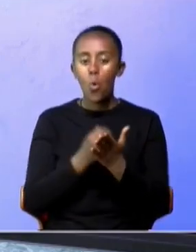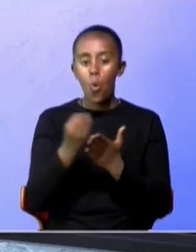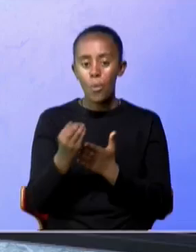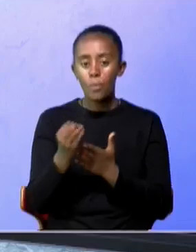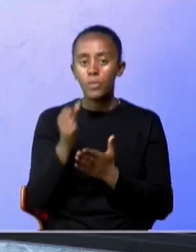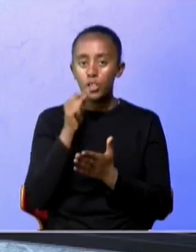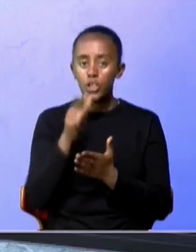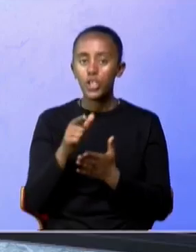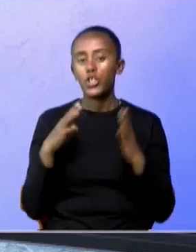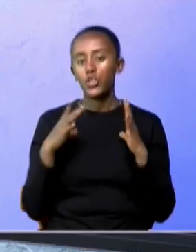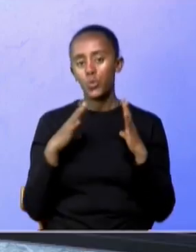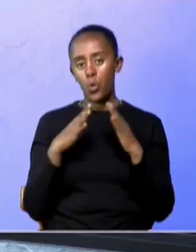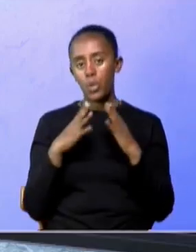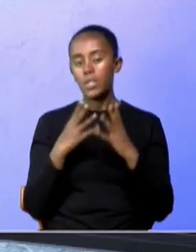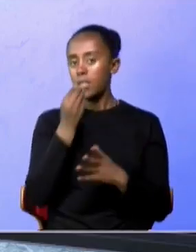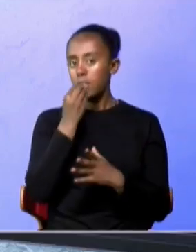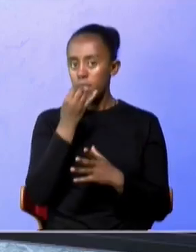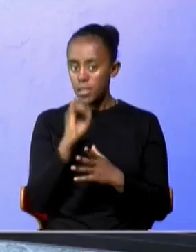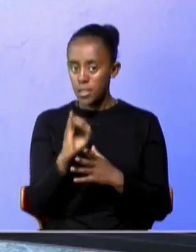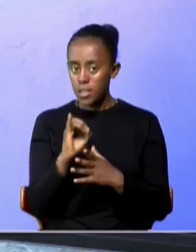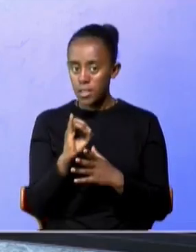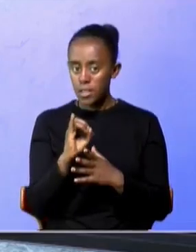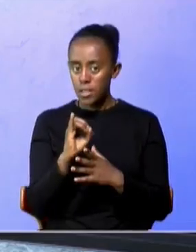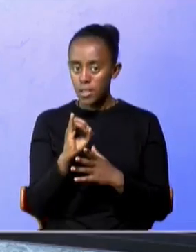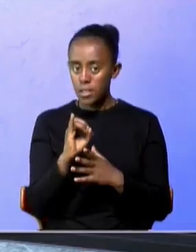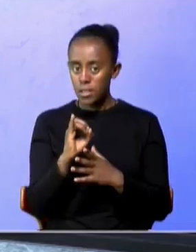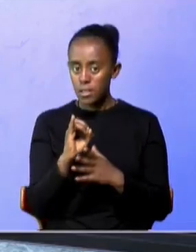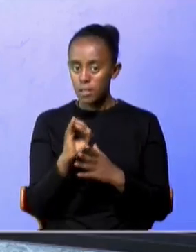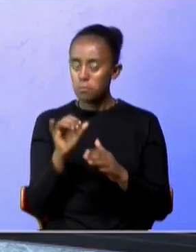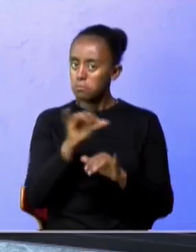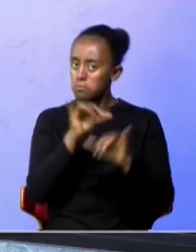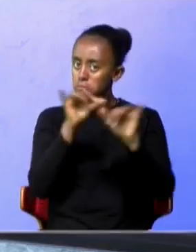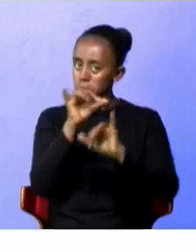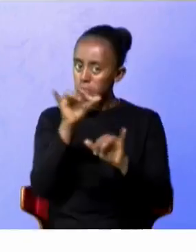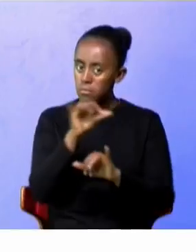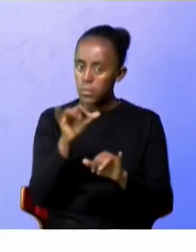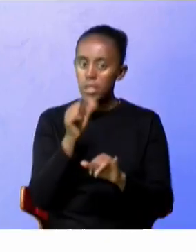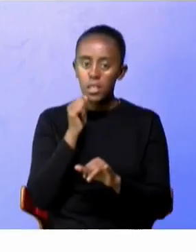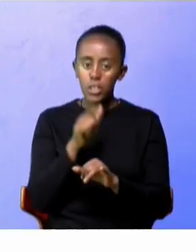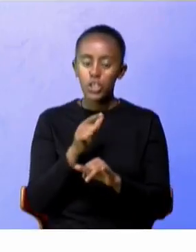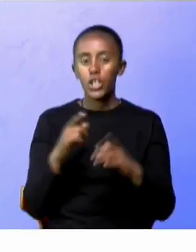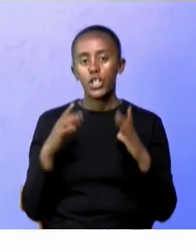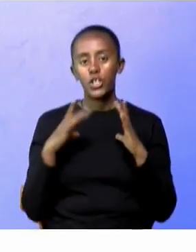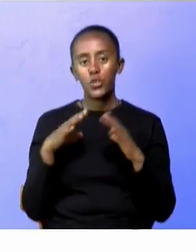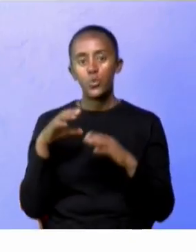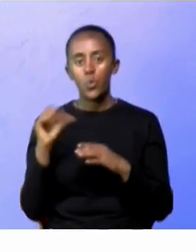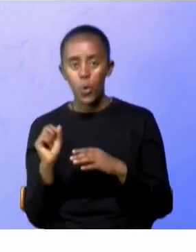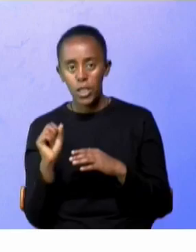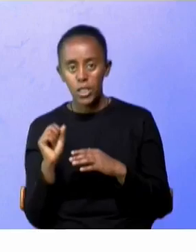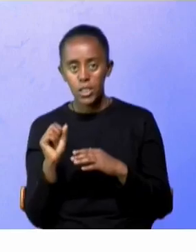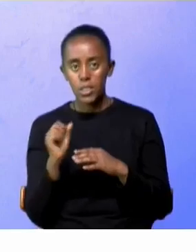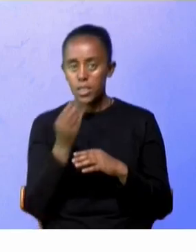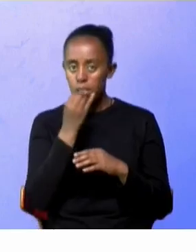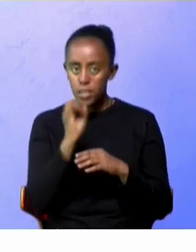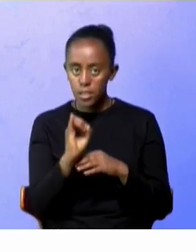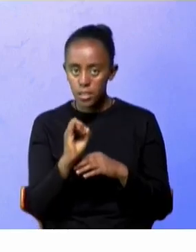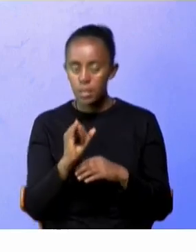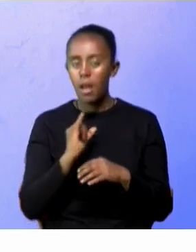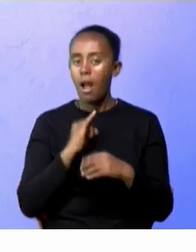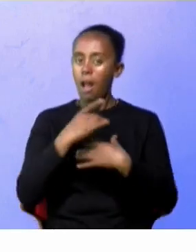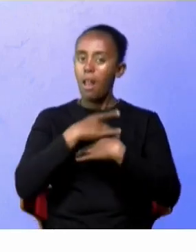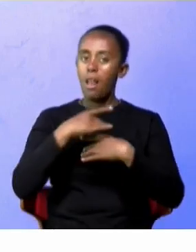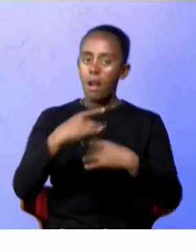she enjoys eating. If you see the pattern, it's very similar, right? She enjoys eating. I